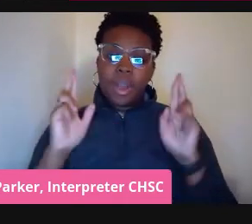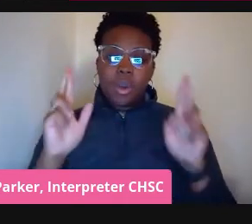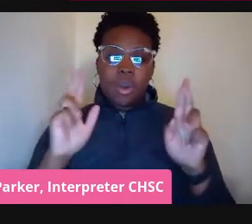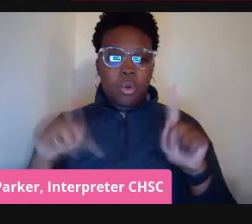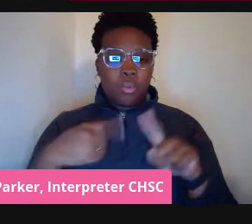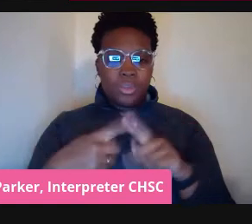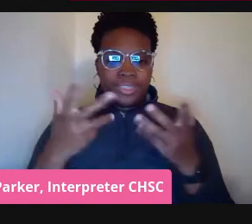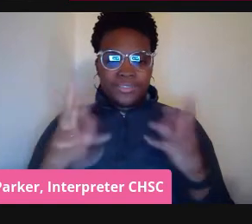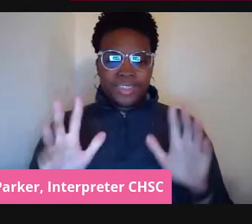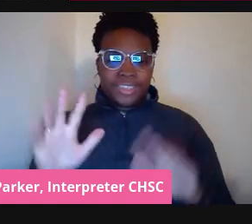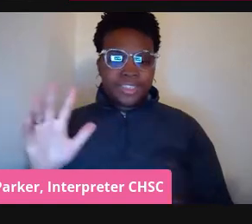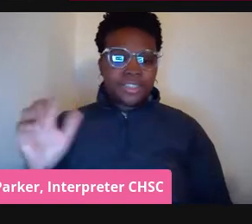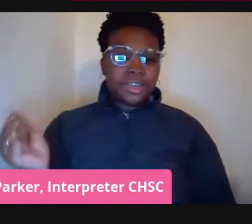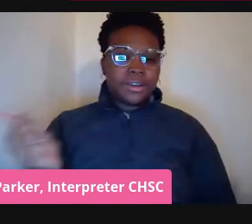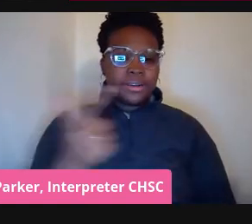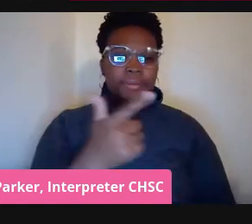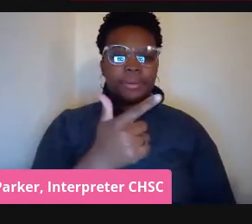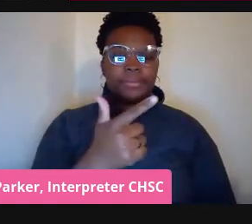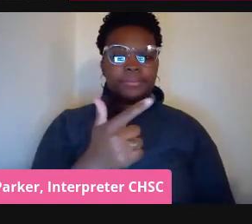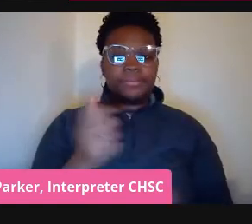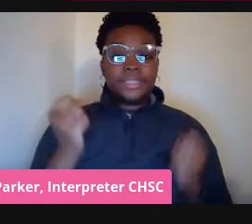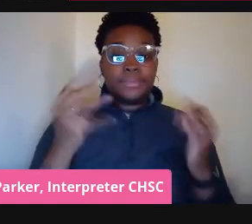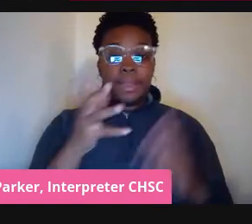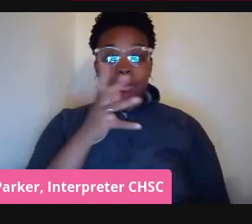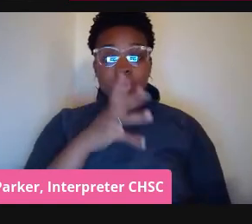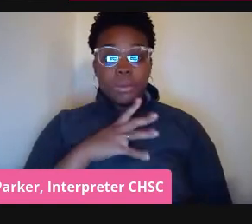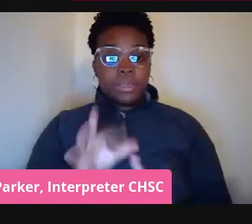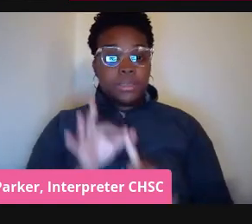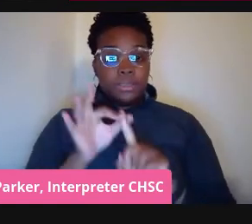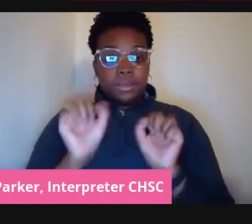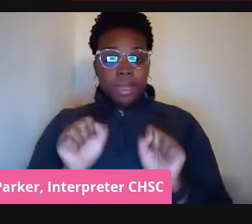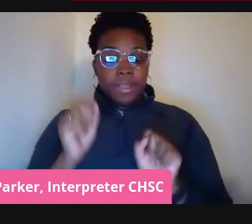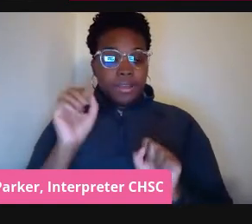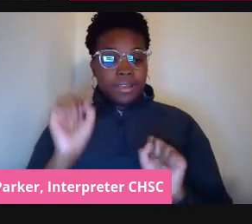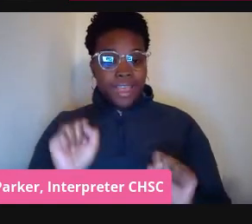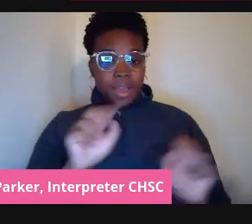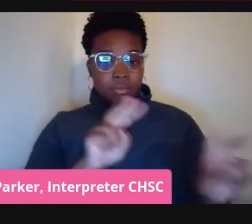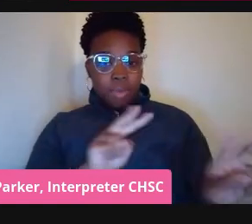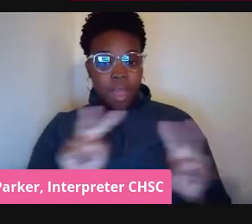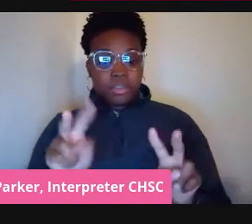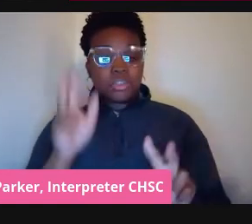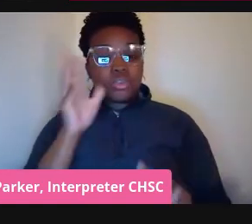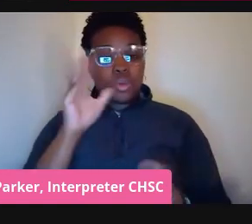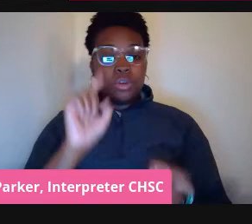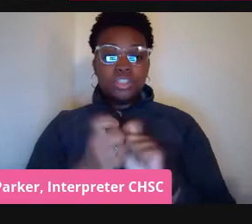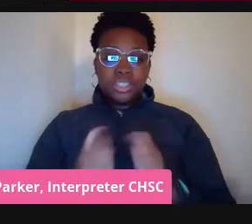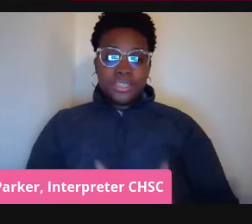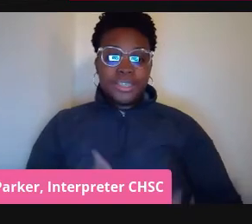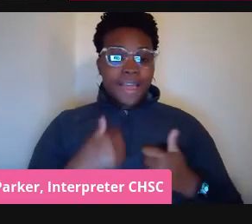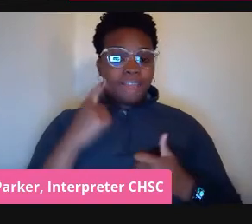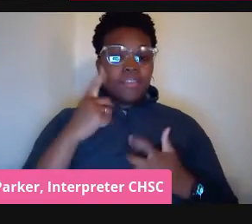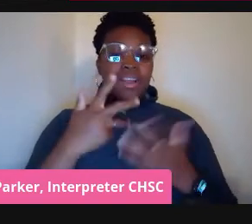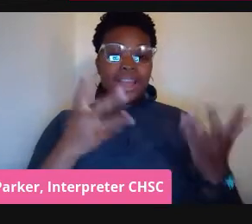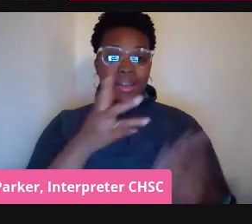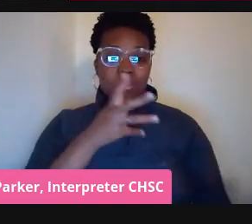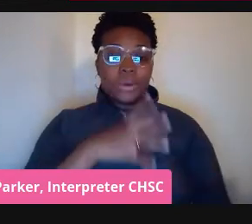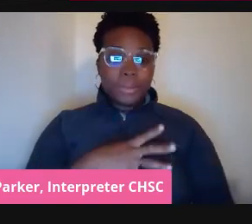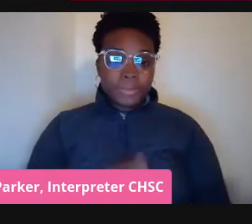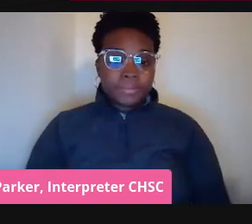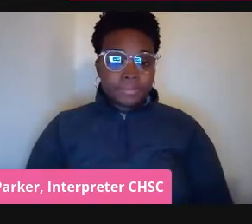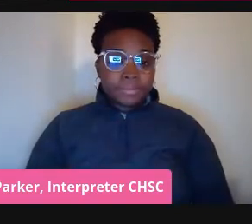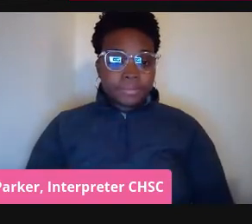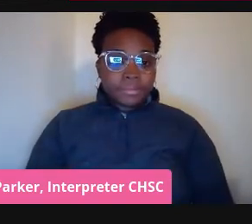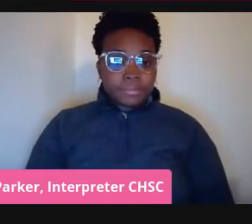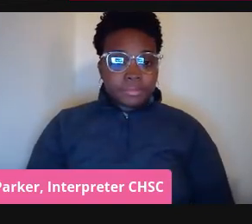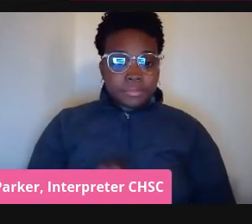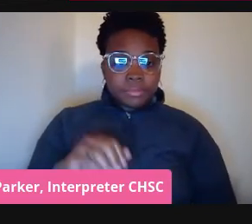finished, everybody, as many women especially as possible, can see it, because I think you're going to change lives for a lot of women. And I think just revisiting